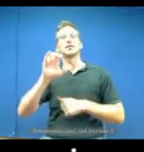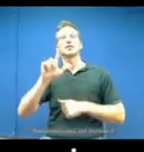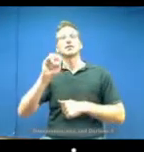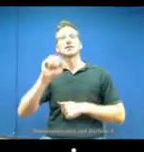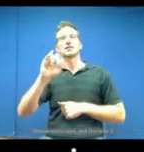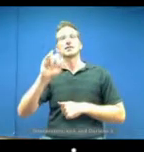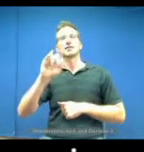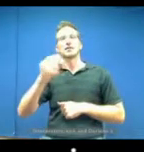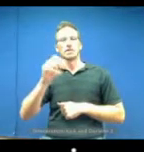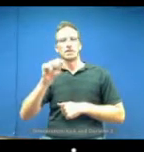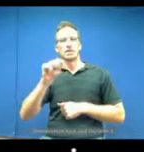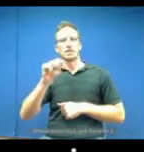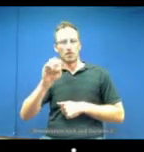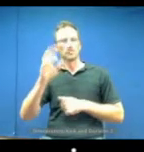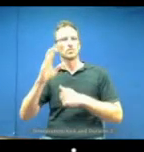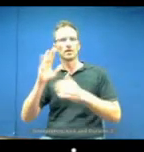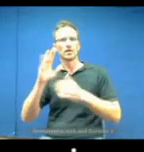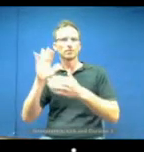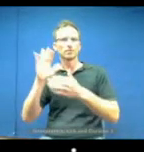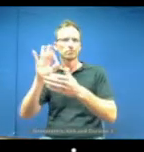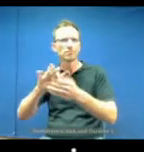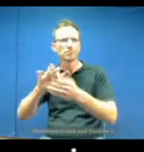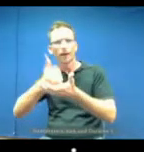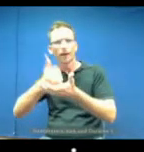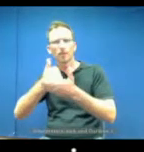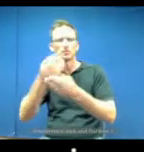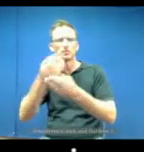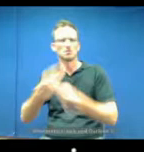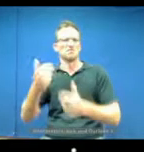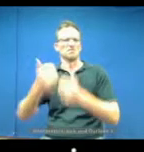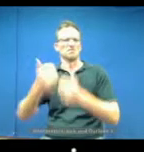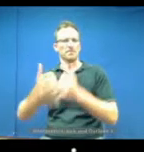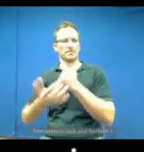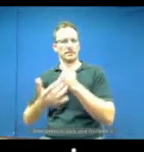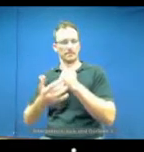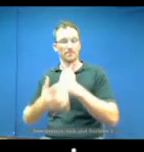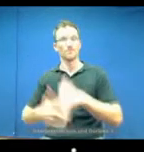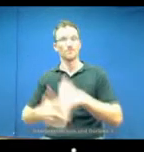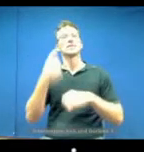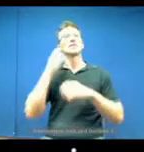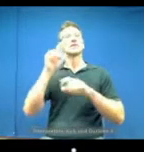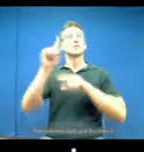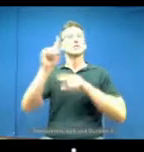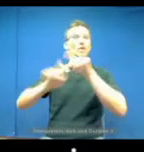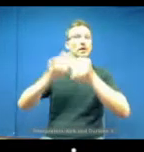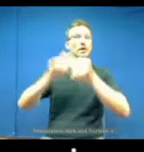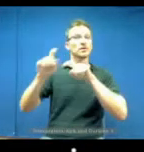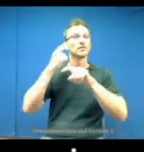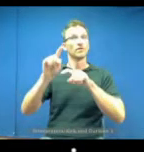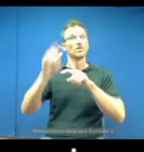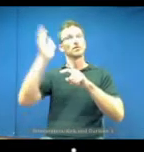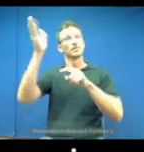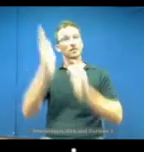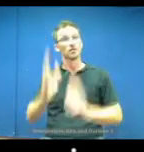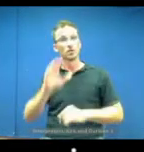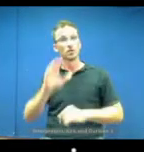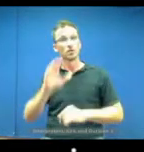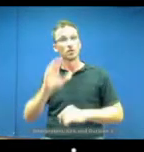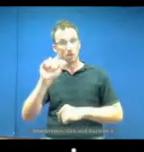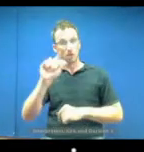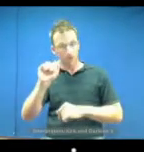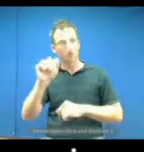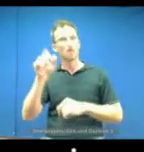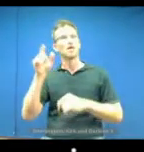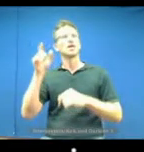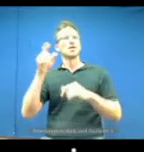function, and she will hold times for questions and answer time throughout the webinar. Please write